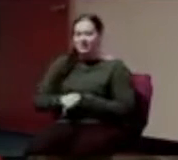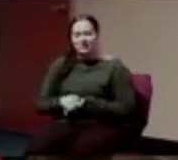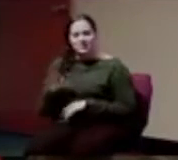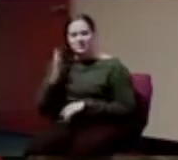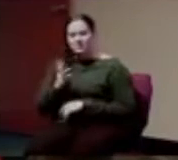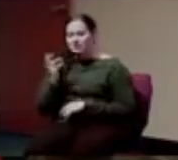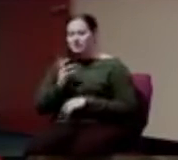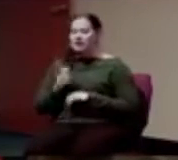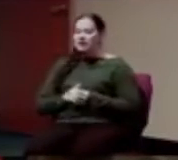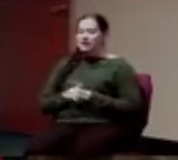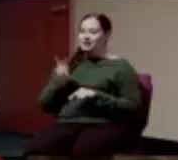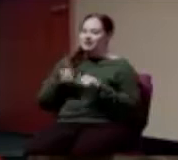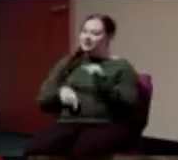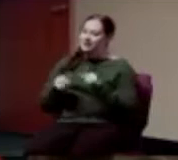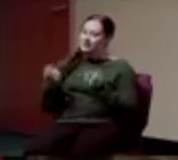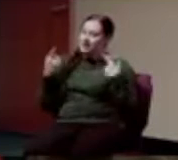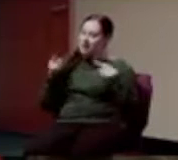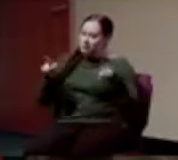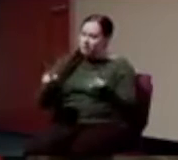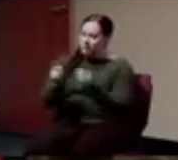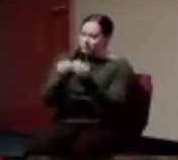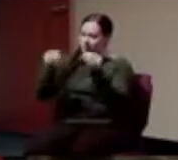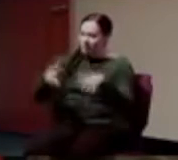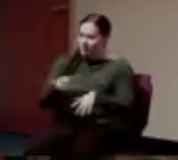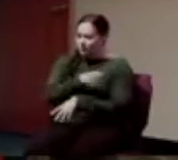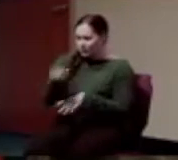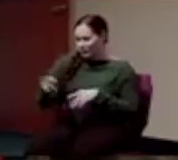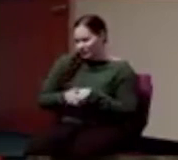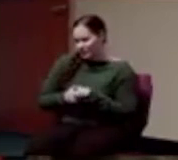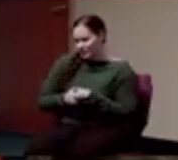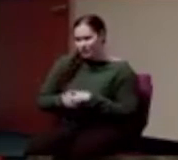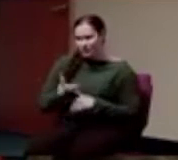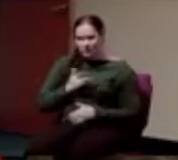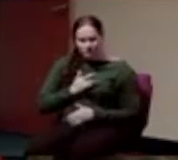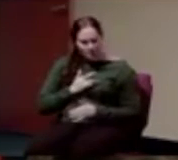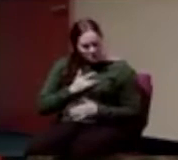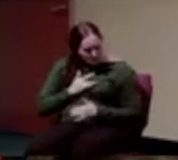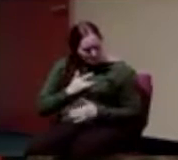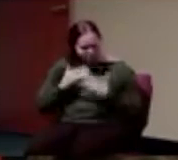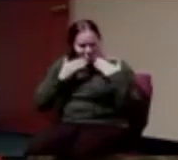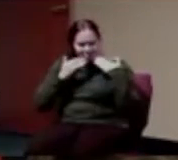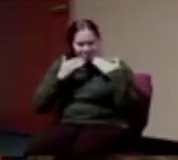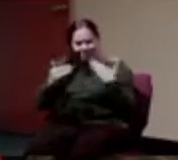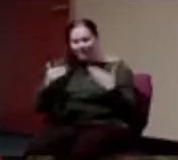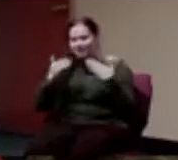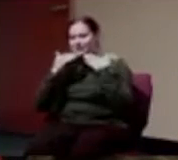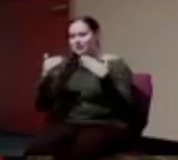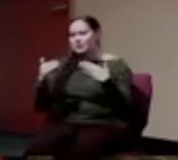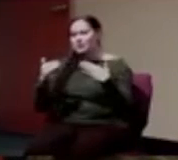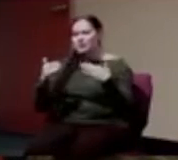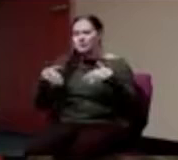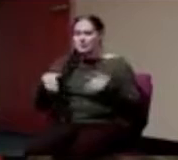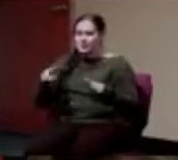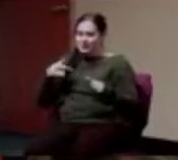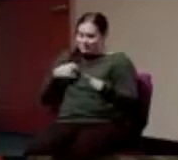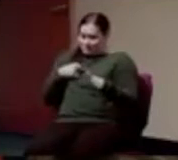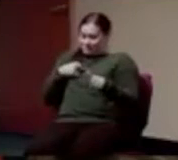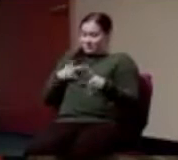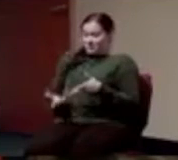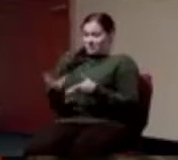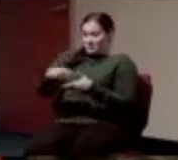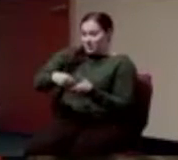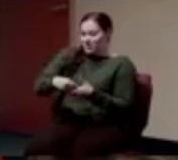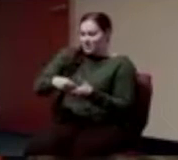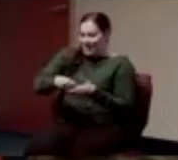it couldn't happen without you. So I wanted to, from the bottom of my heart, just say thank you for letting me be a part of that and for investing in the